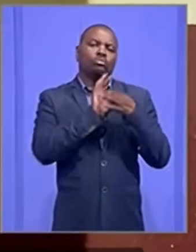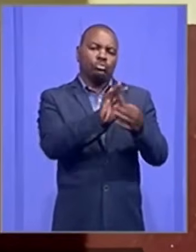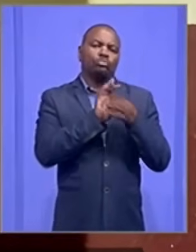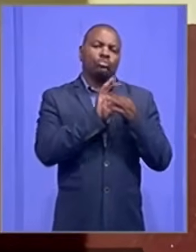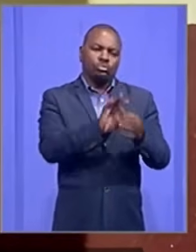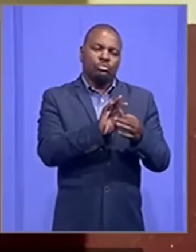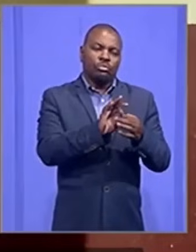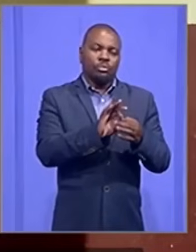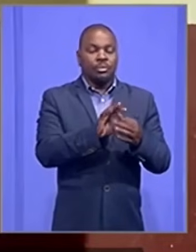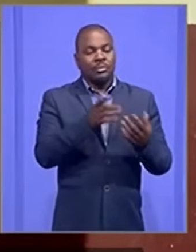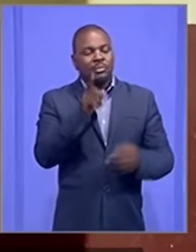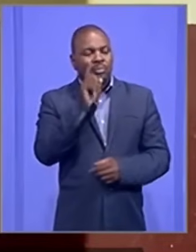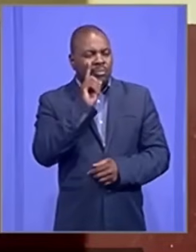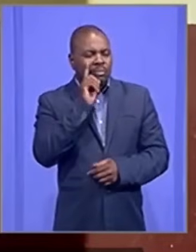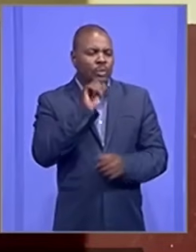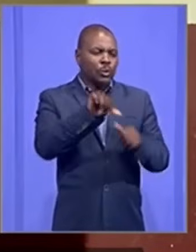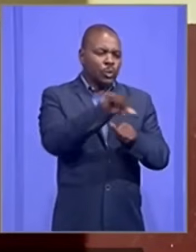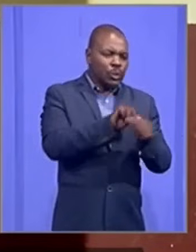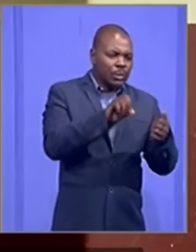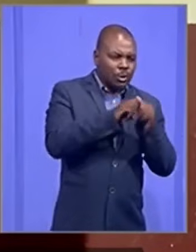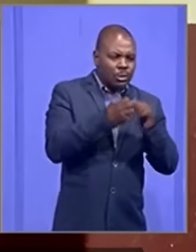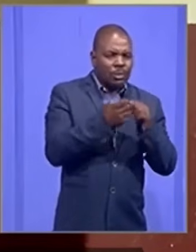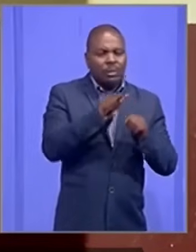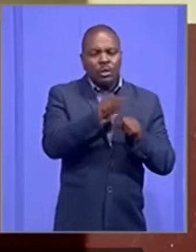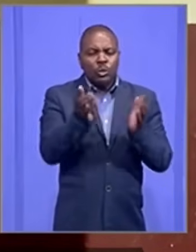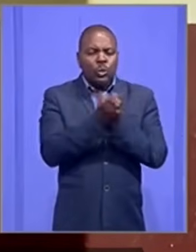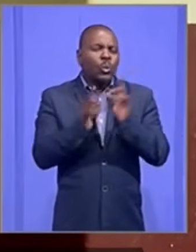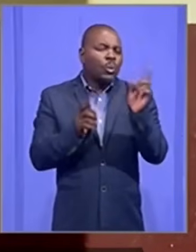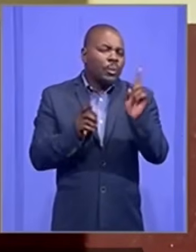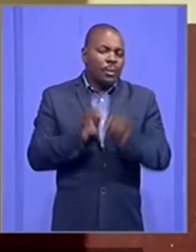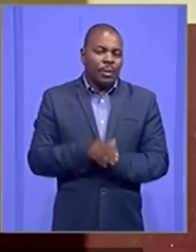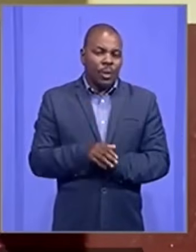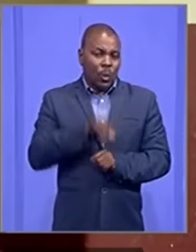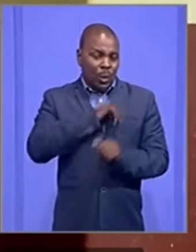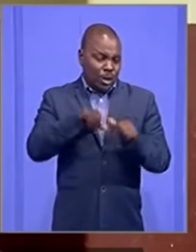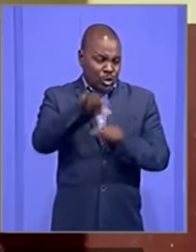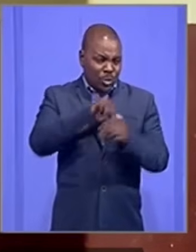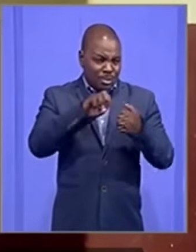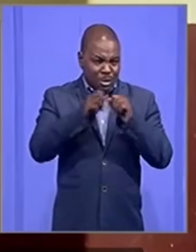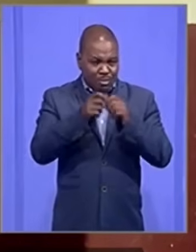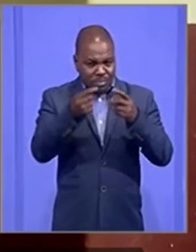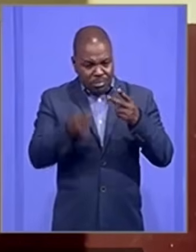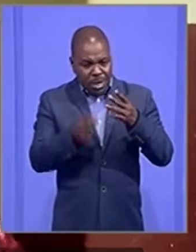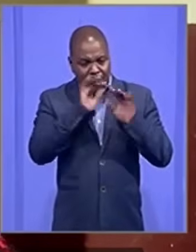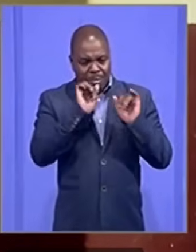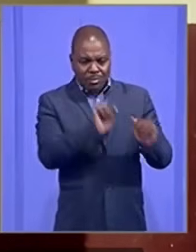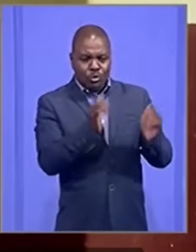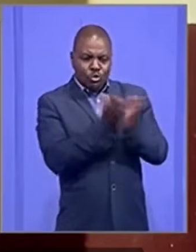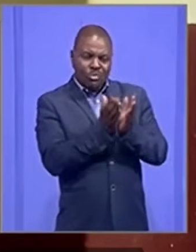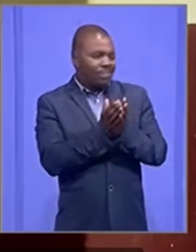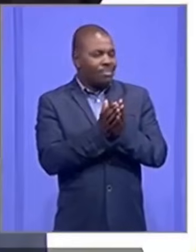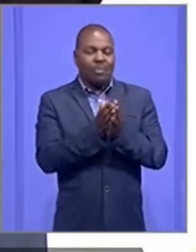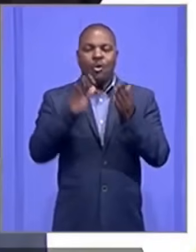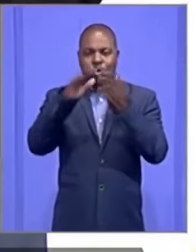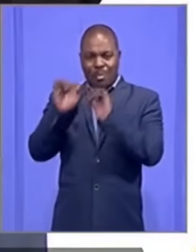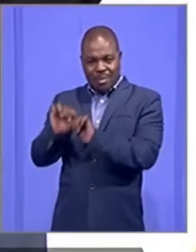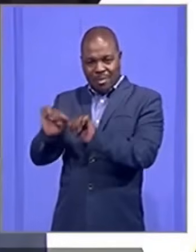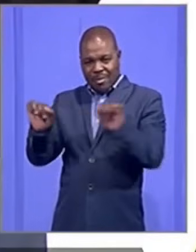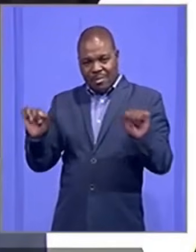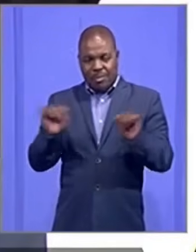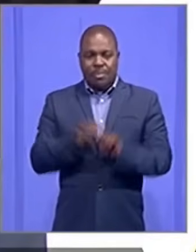issues of social ills within schools, because the issue of social ills are not school based, are community based. Ha